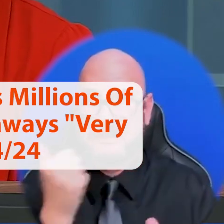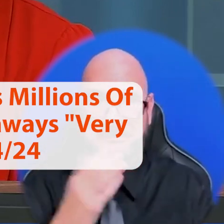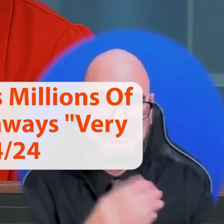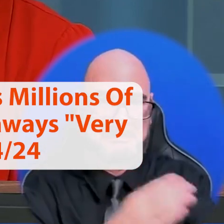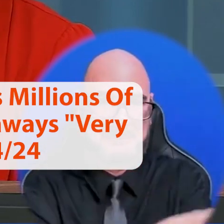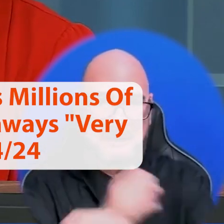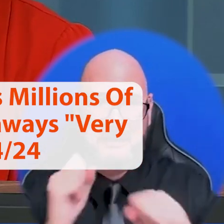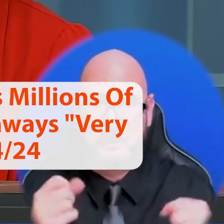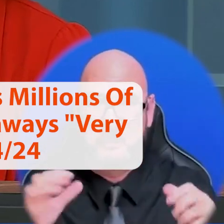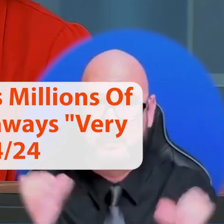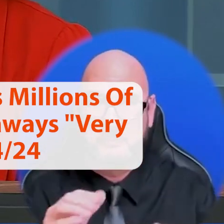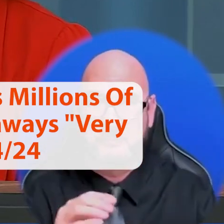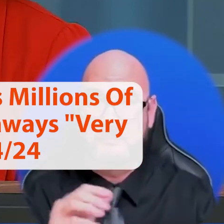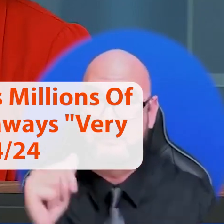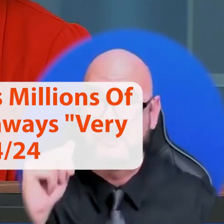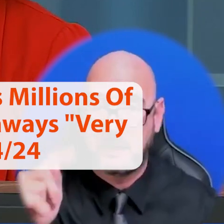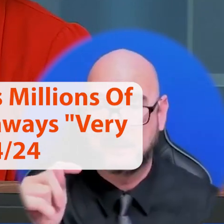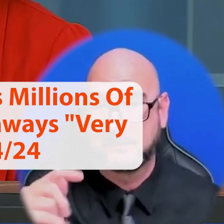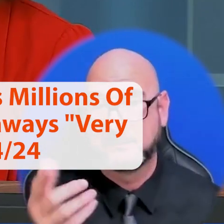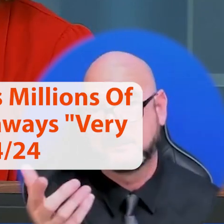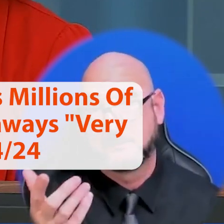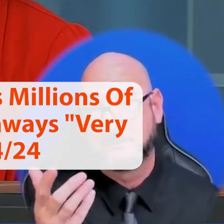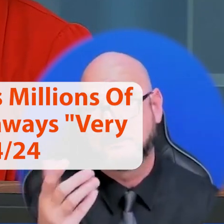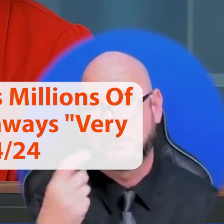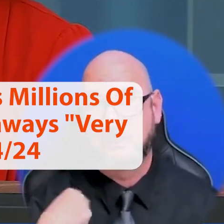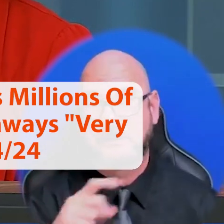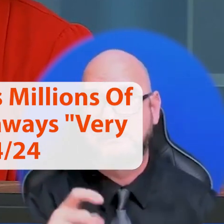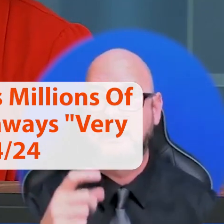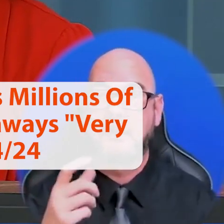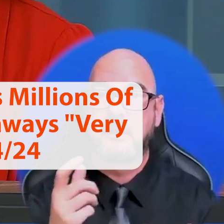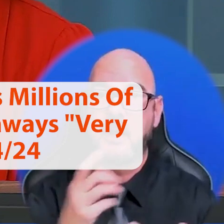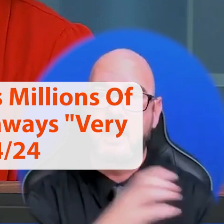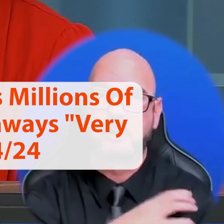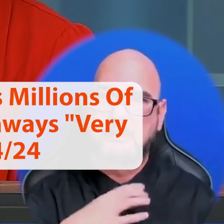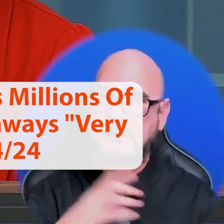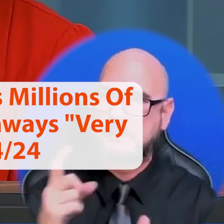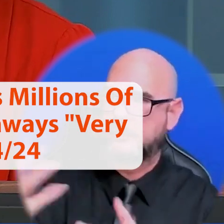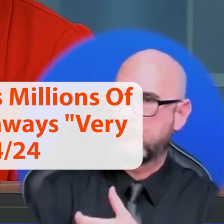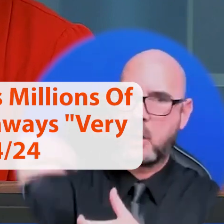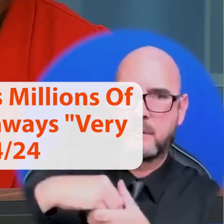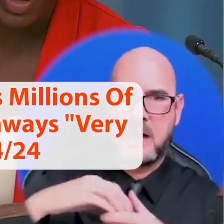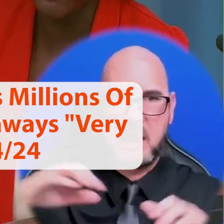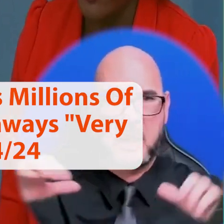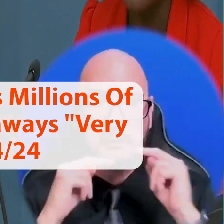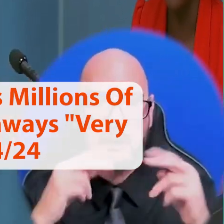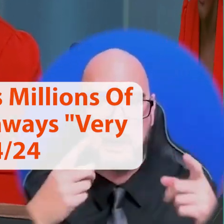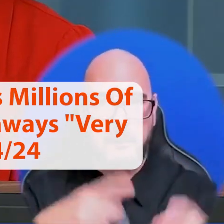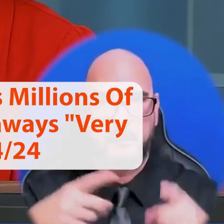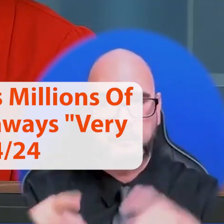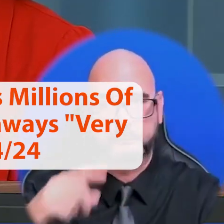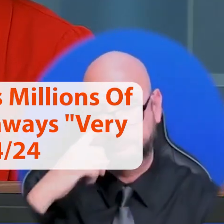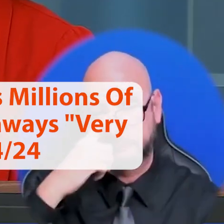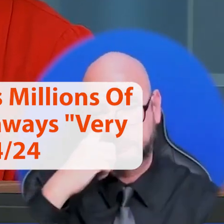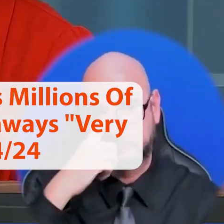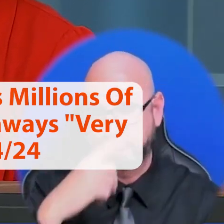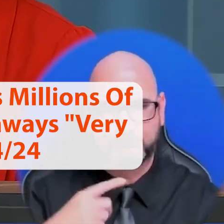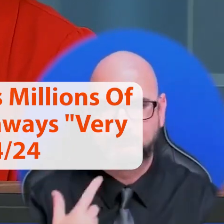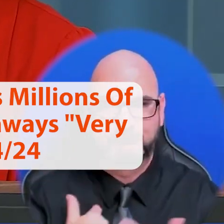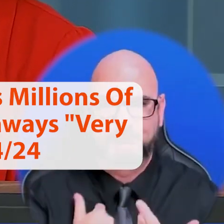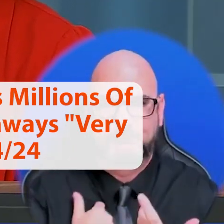at the border. But we need help, right? We need Congress to actually act and do their part. I cannot speak to